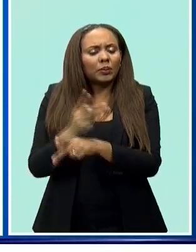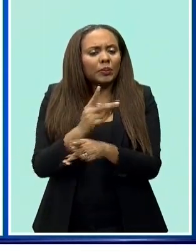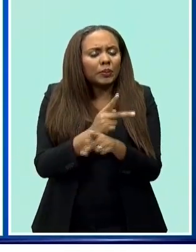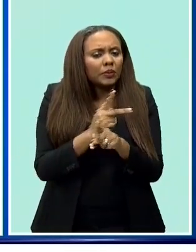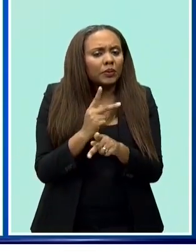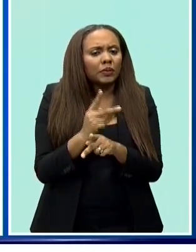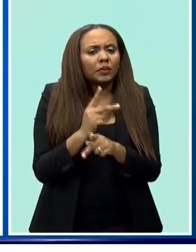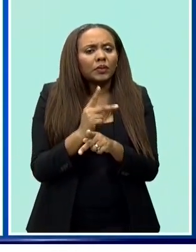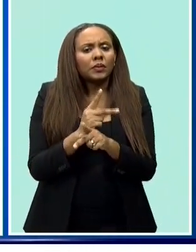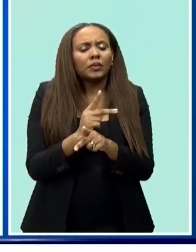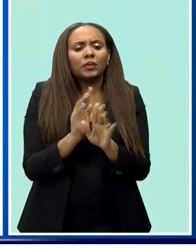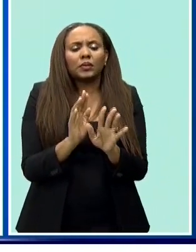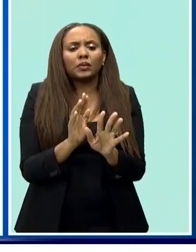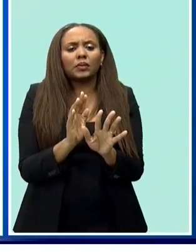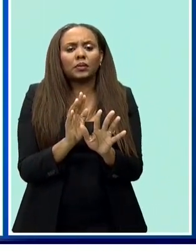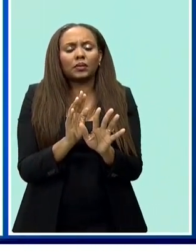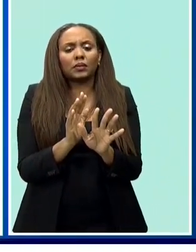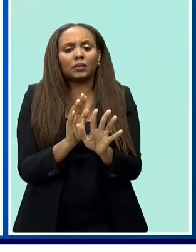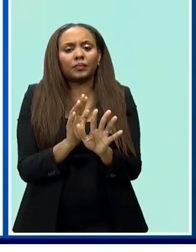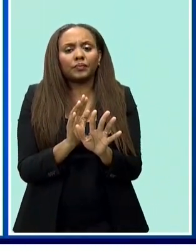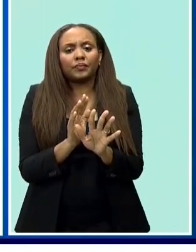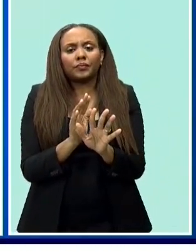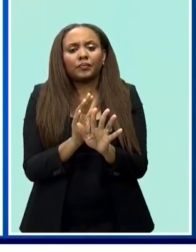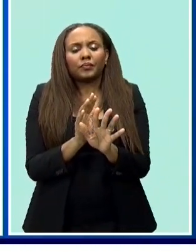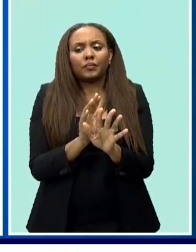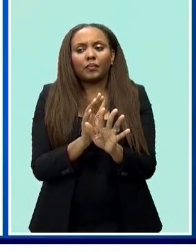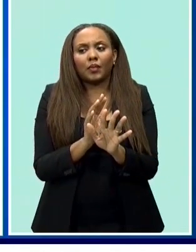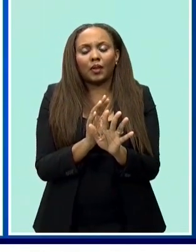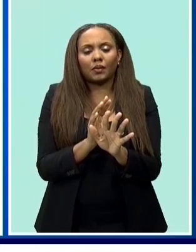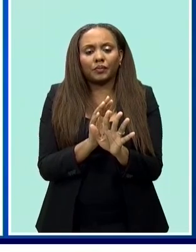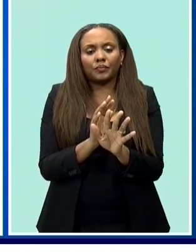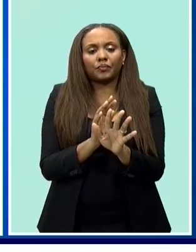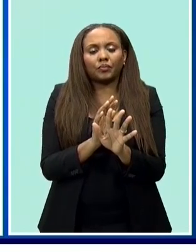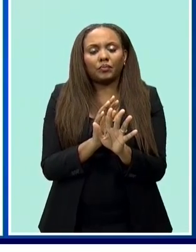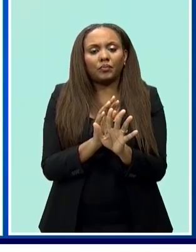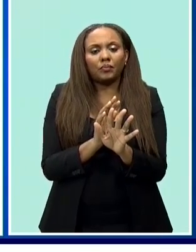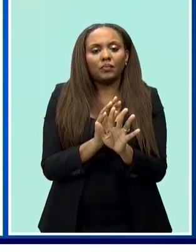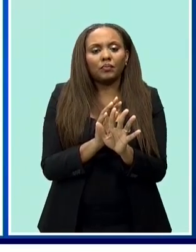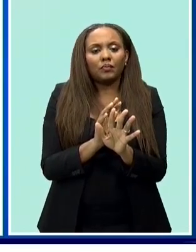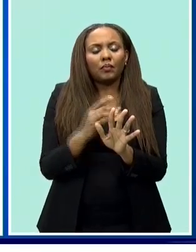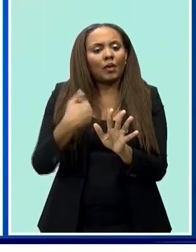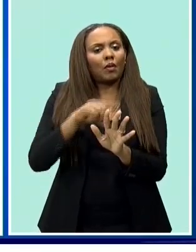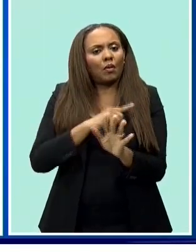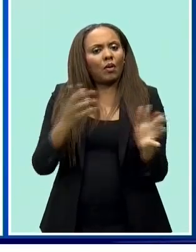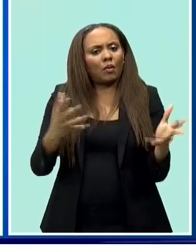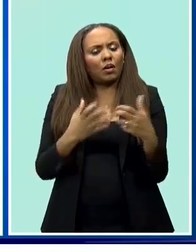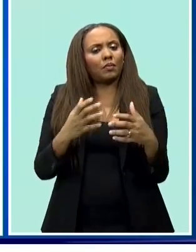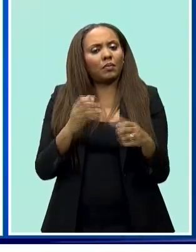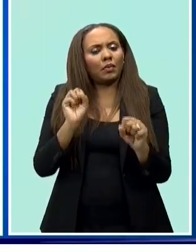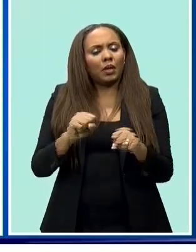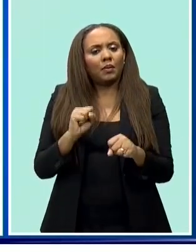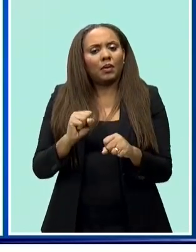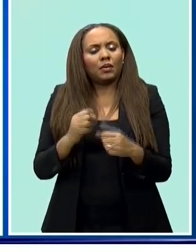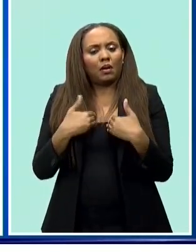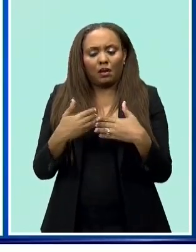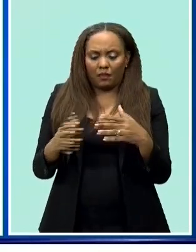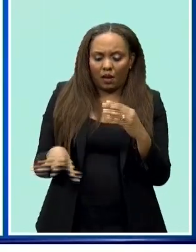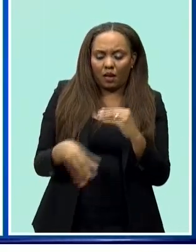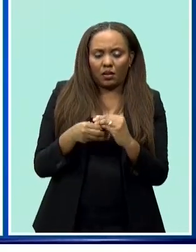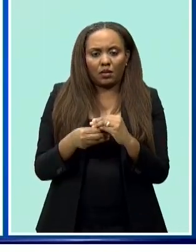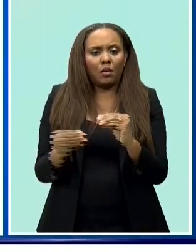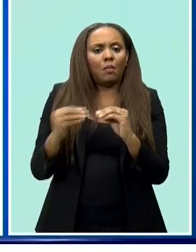though, as a consequence, is that this fix really was put in place to allow us to be able to produce additional water and put additional water into